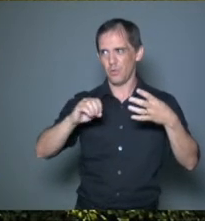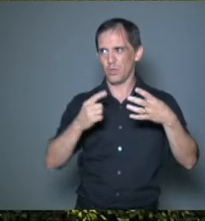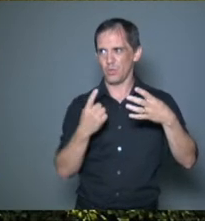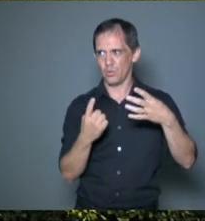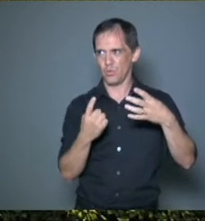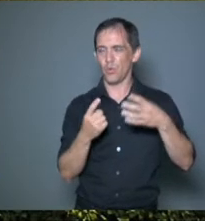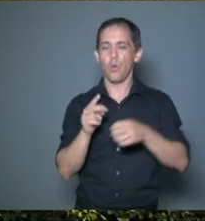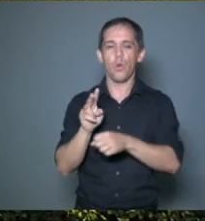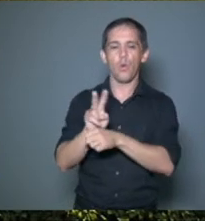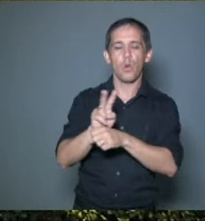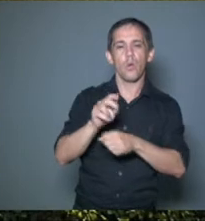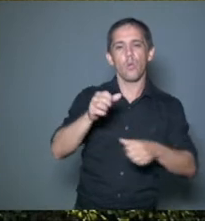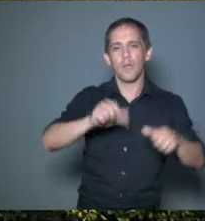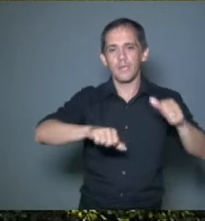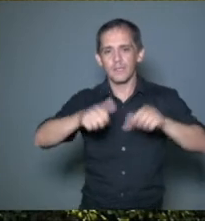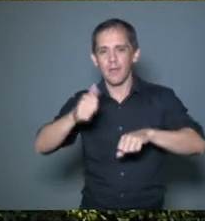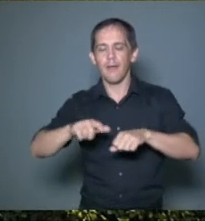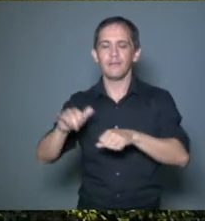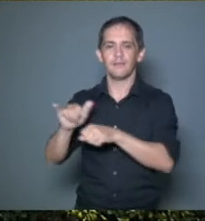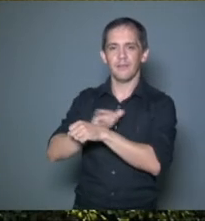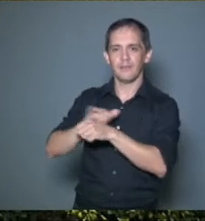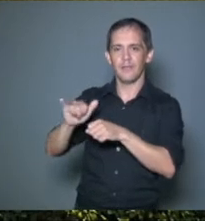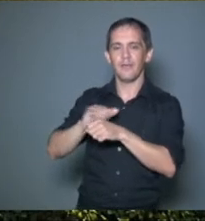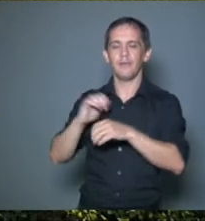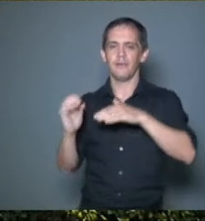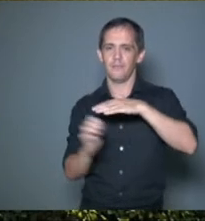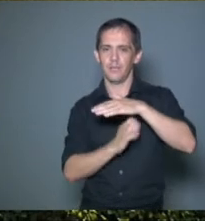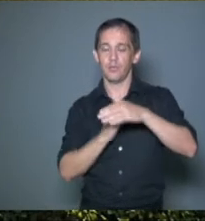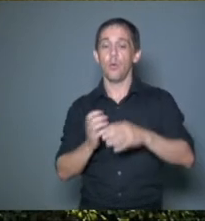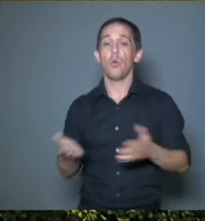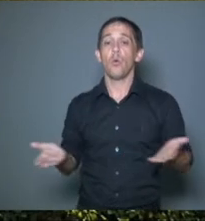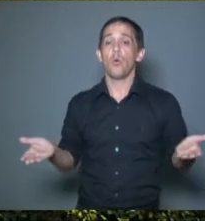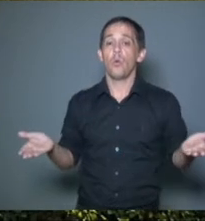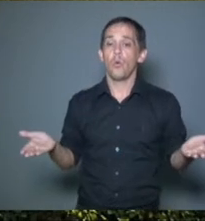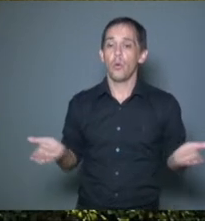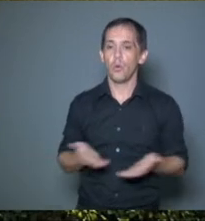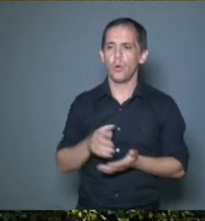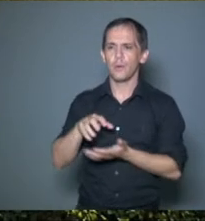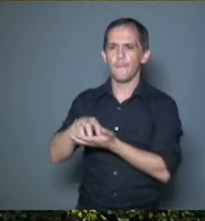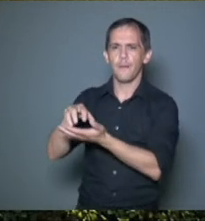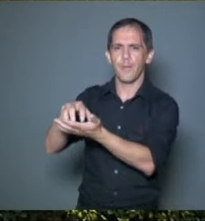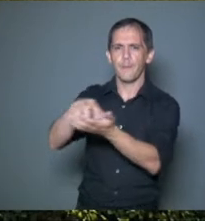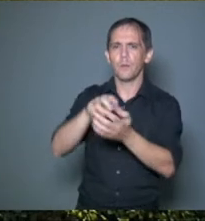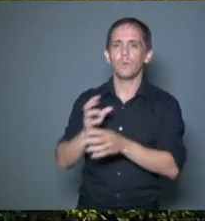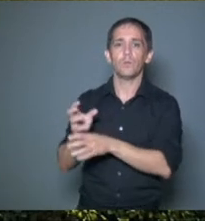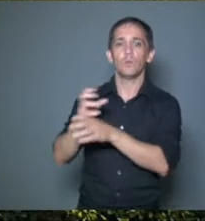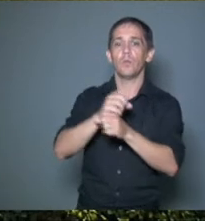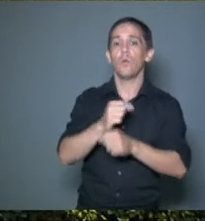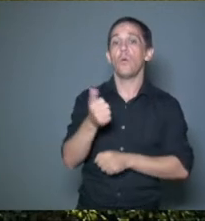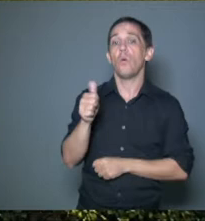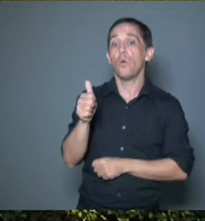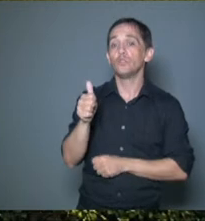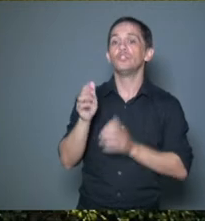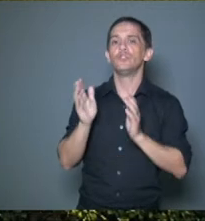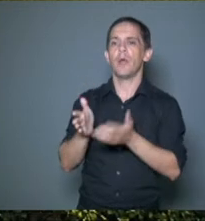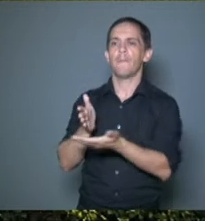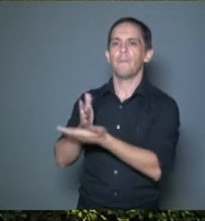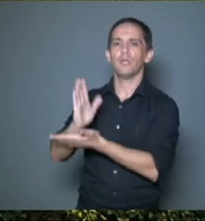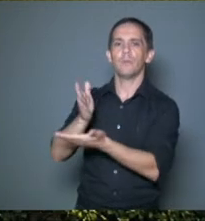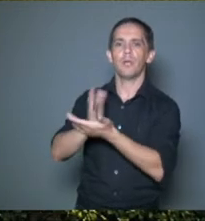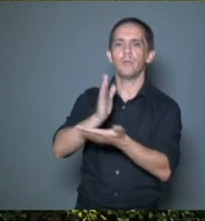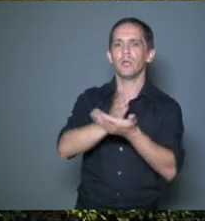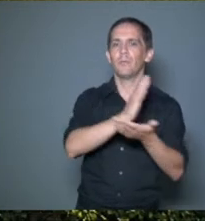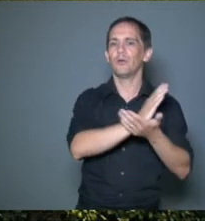9001 for quality management and the company's strategy. Today, 11 of our units